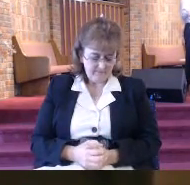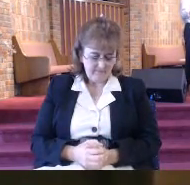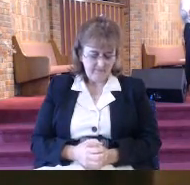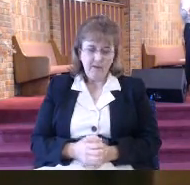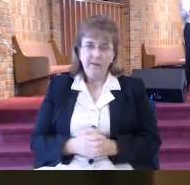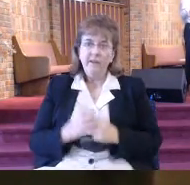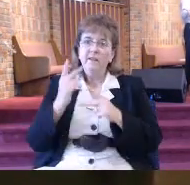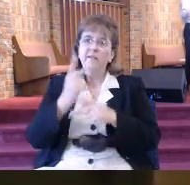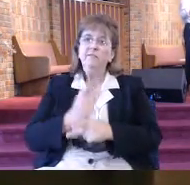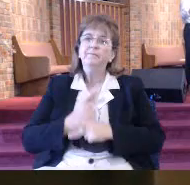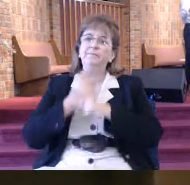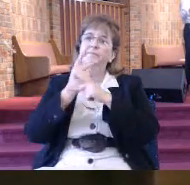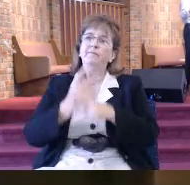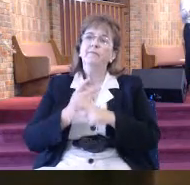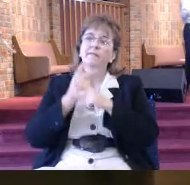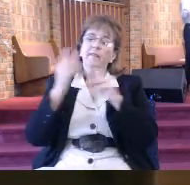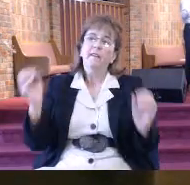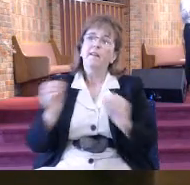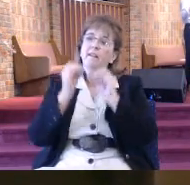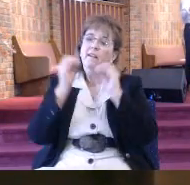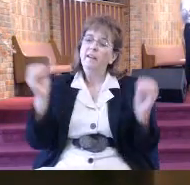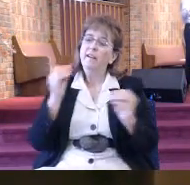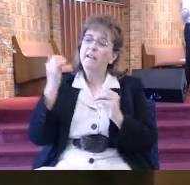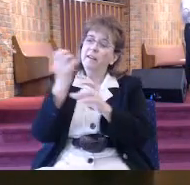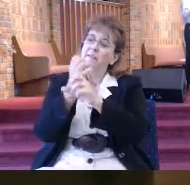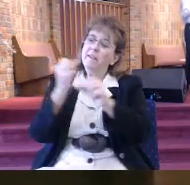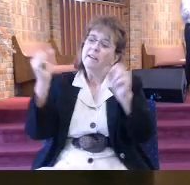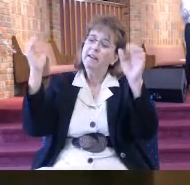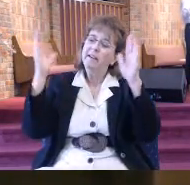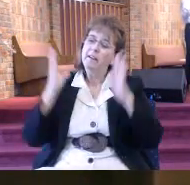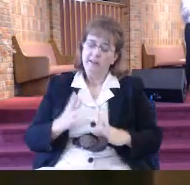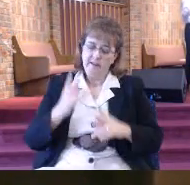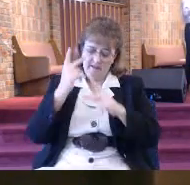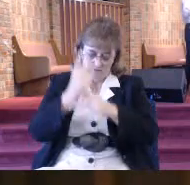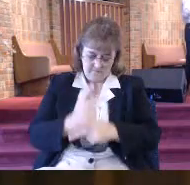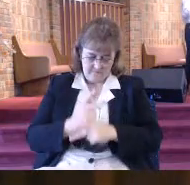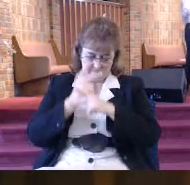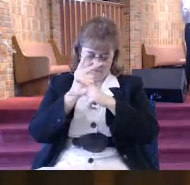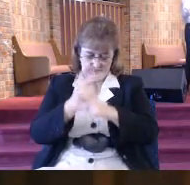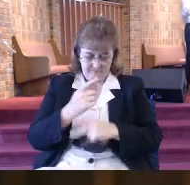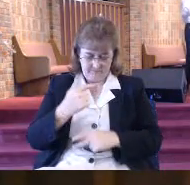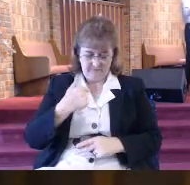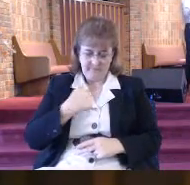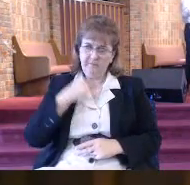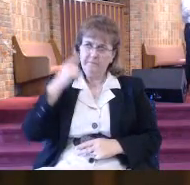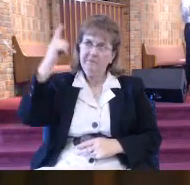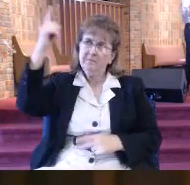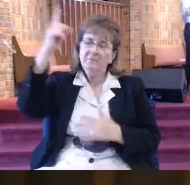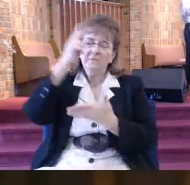230. Hide me, O my Savior, hide me in thy